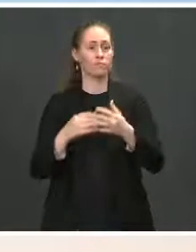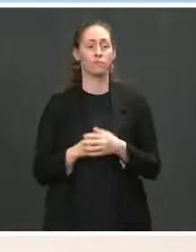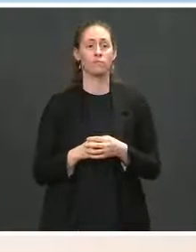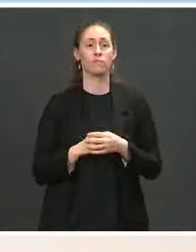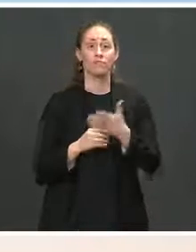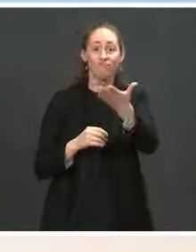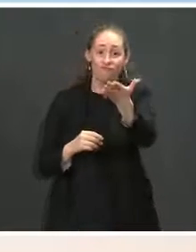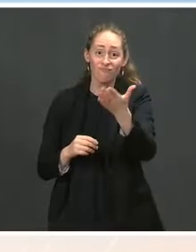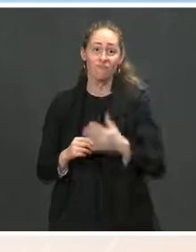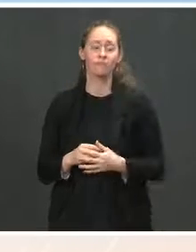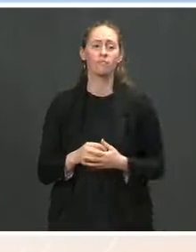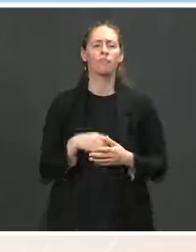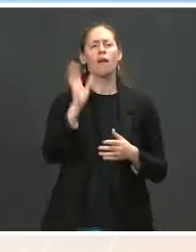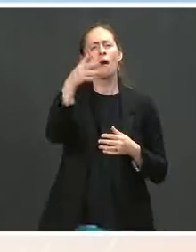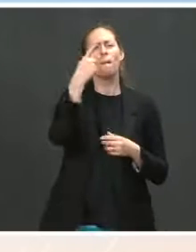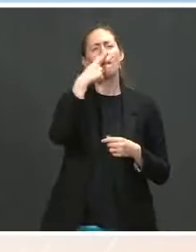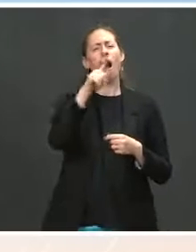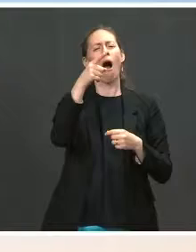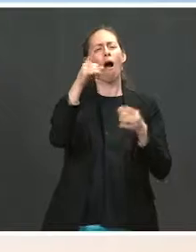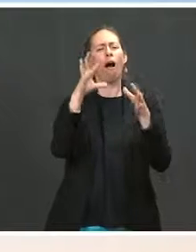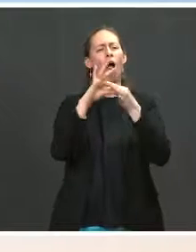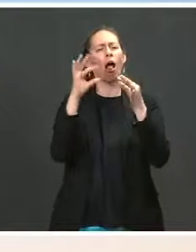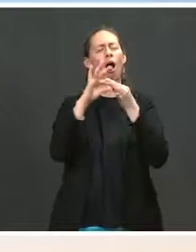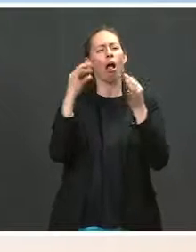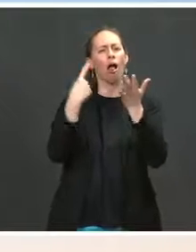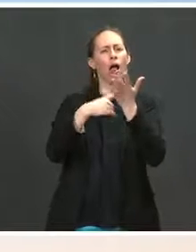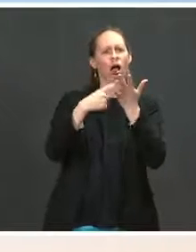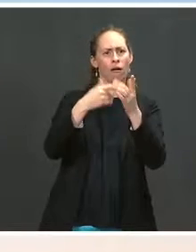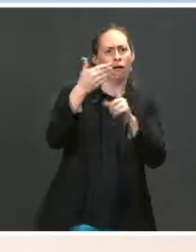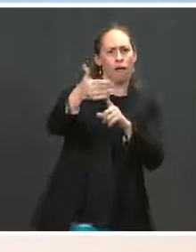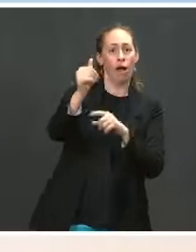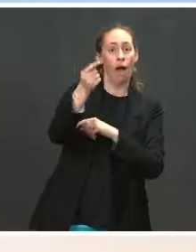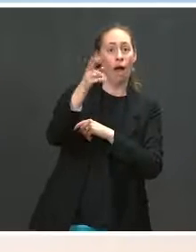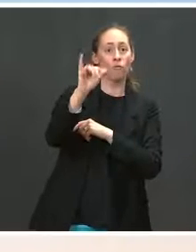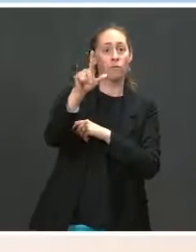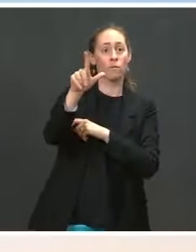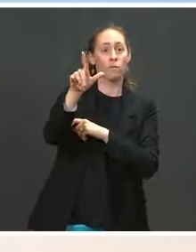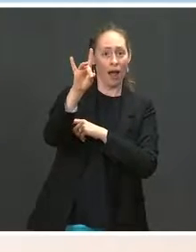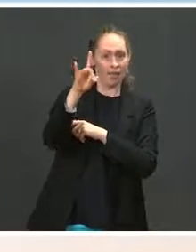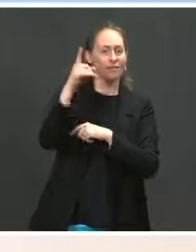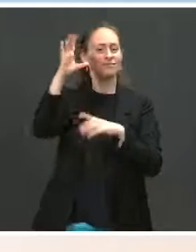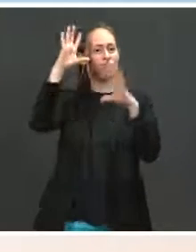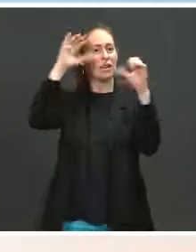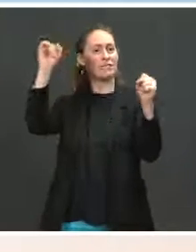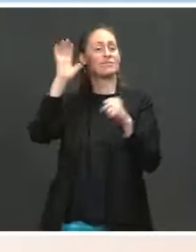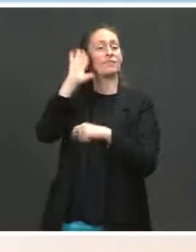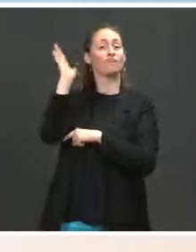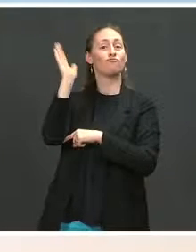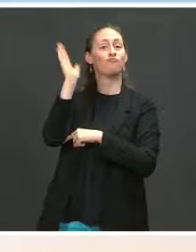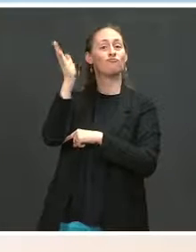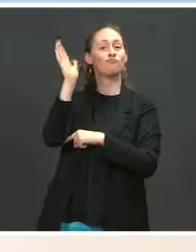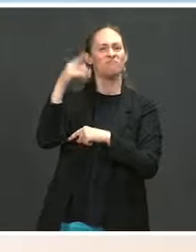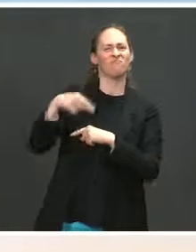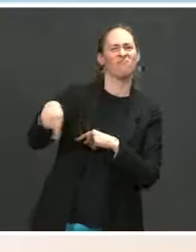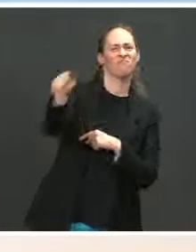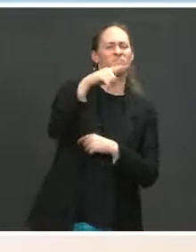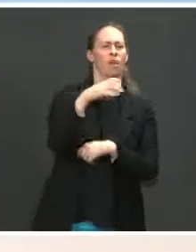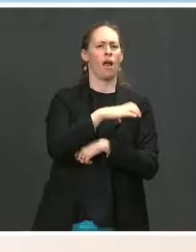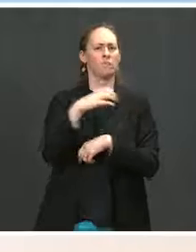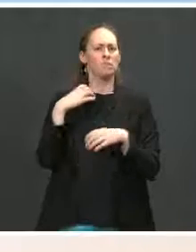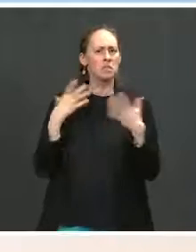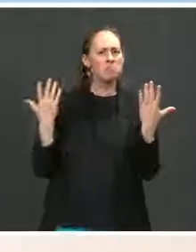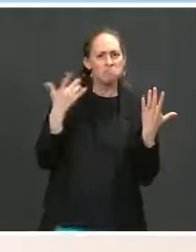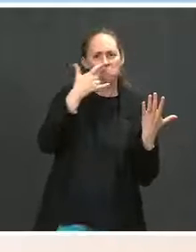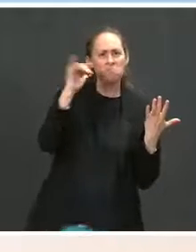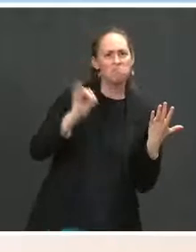talk a little bit about the April 28th address to Congress, what we should expect to hear from the president, and also logistically we know that the